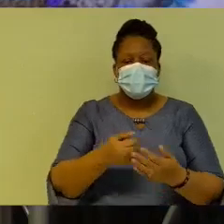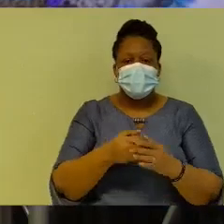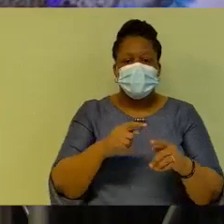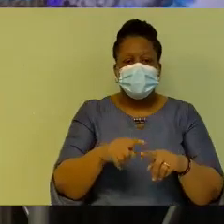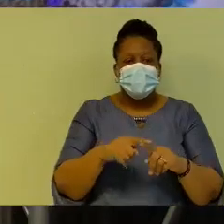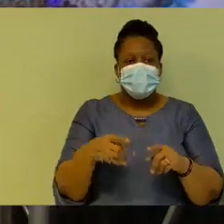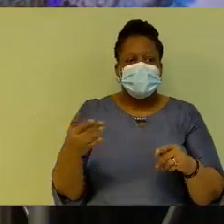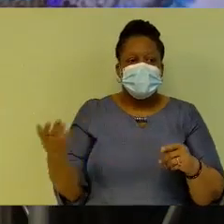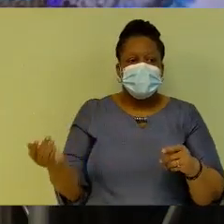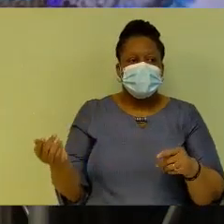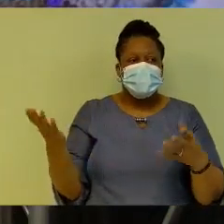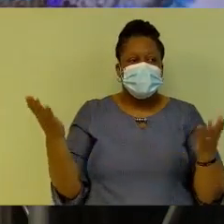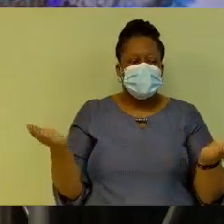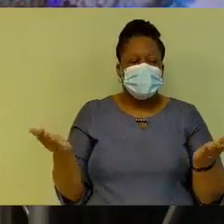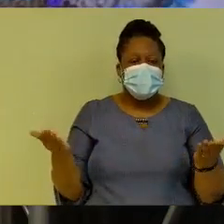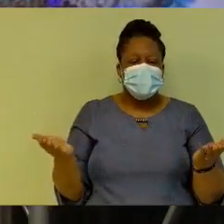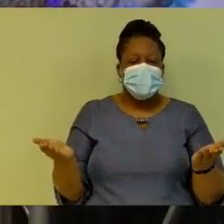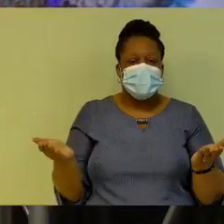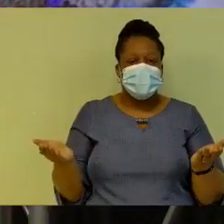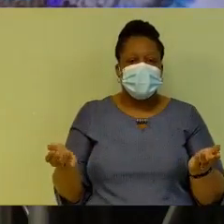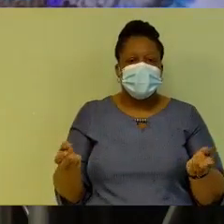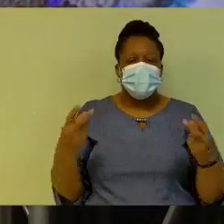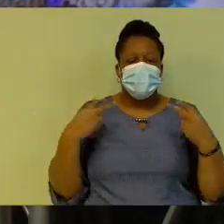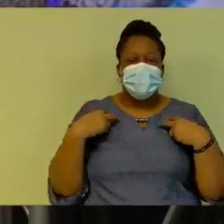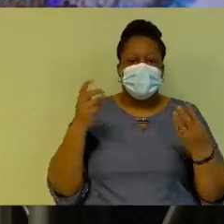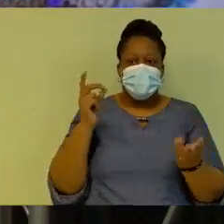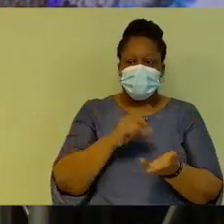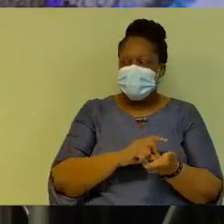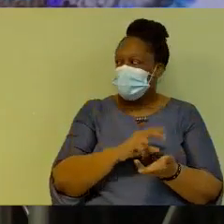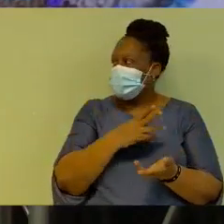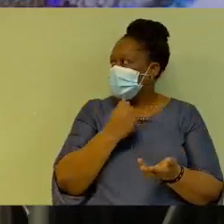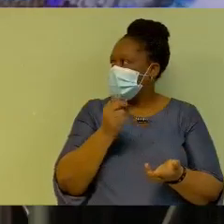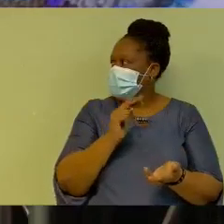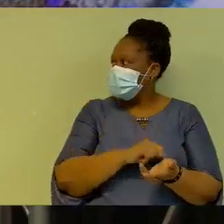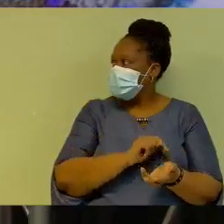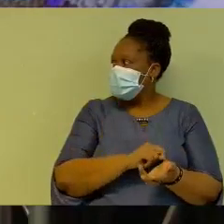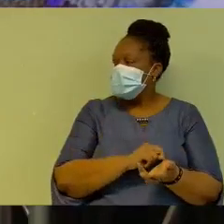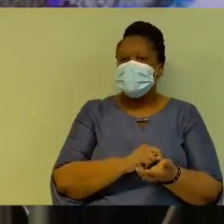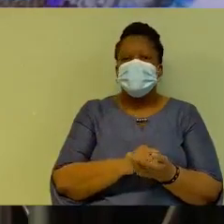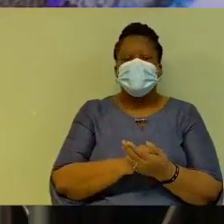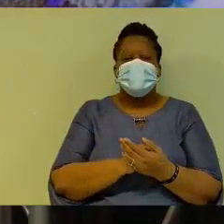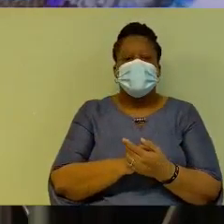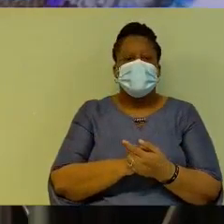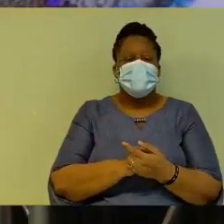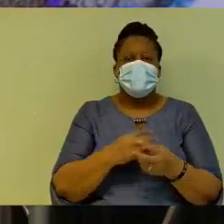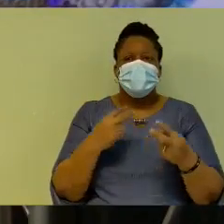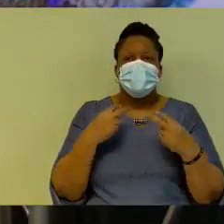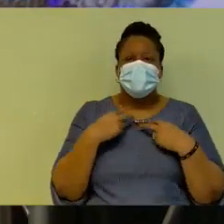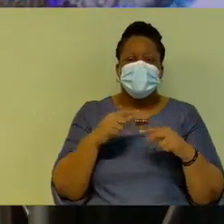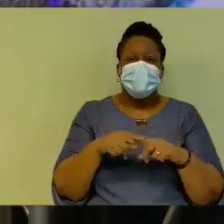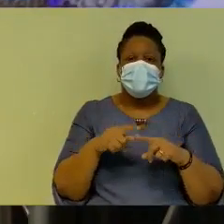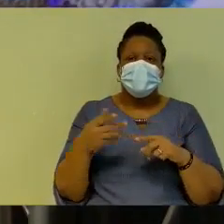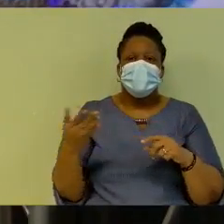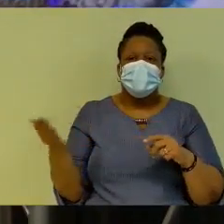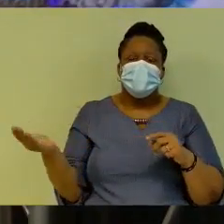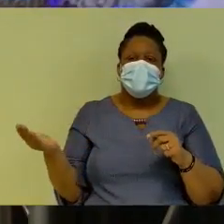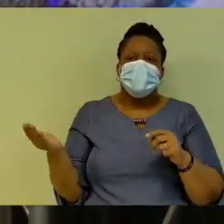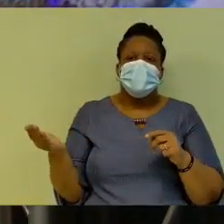PPE have been increased, and the government has secured a guarded quarantine